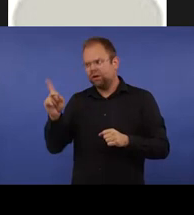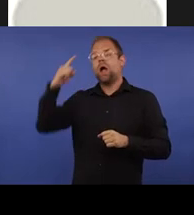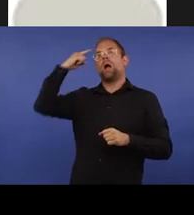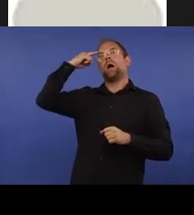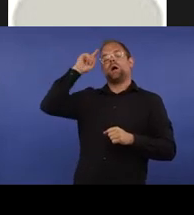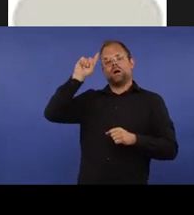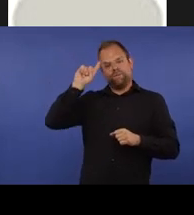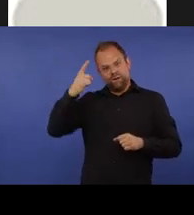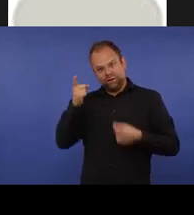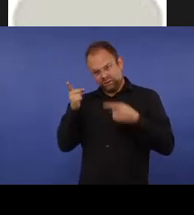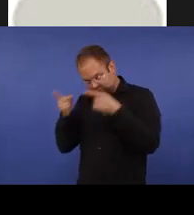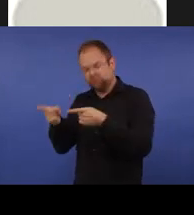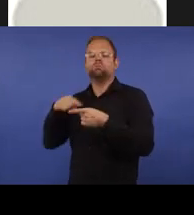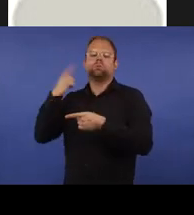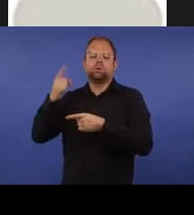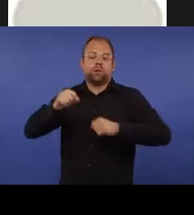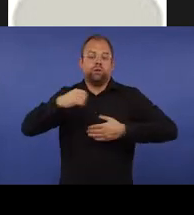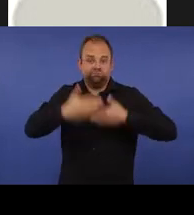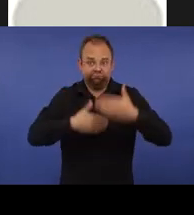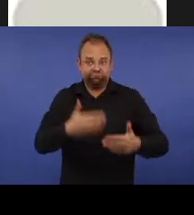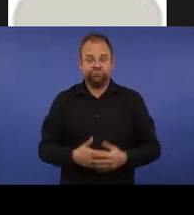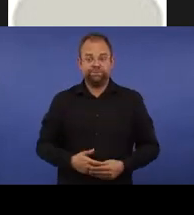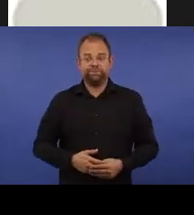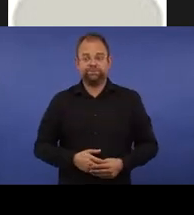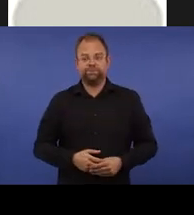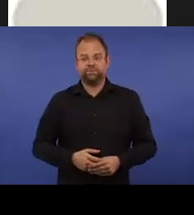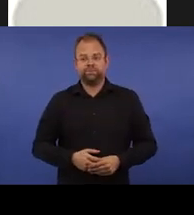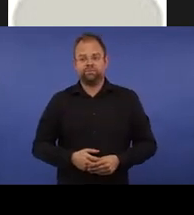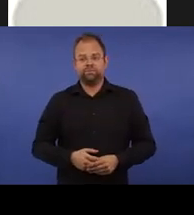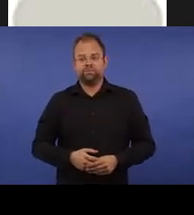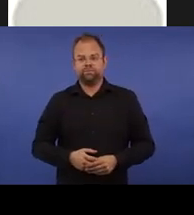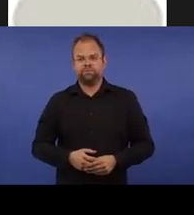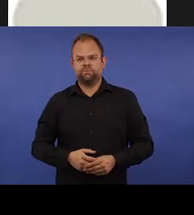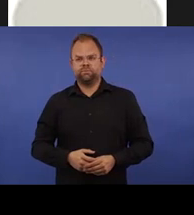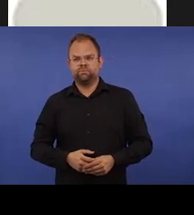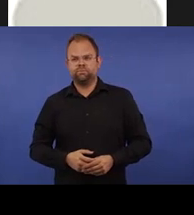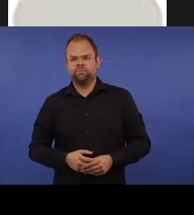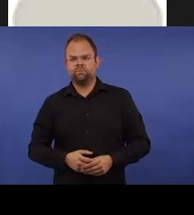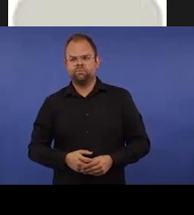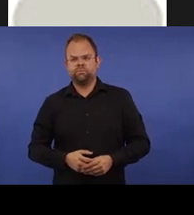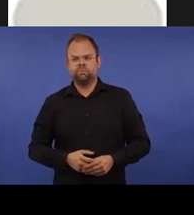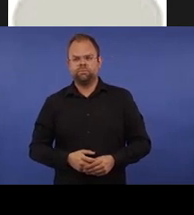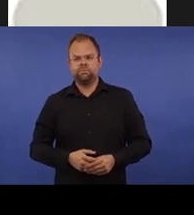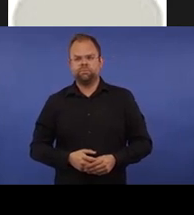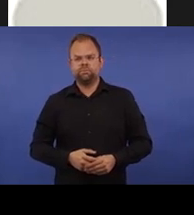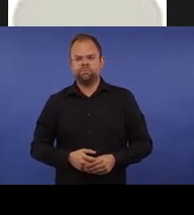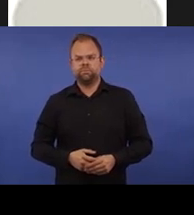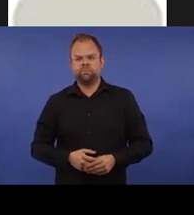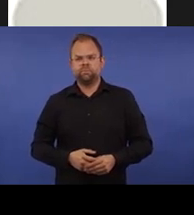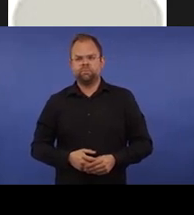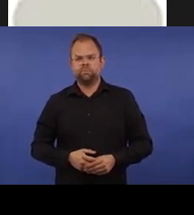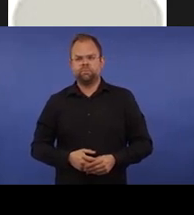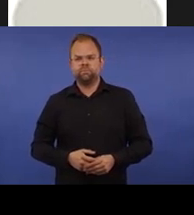So now we are moving to Europe. And the next speaker is Jamie Bolling from Sweden. She's the director of the Independent Living